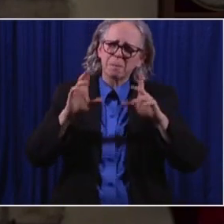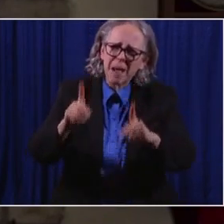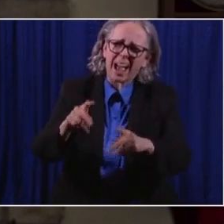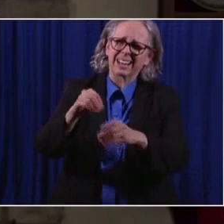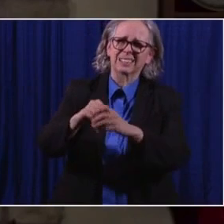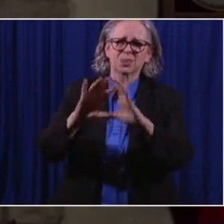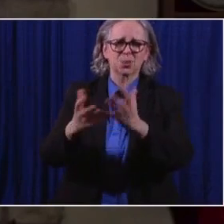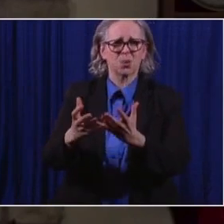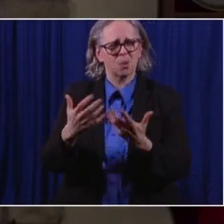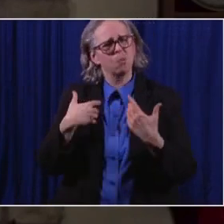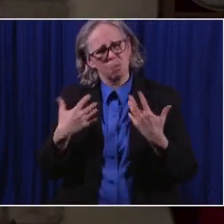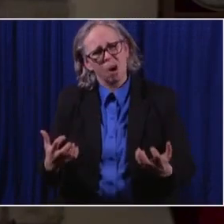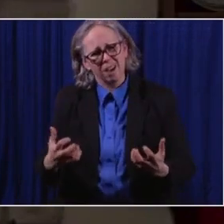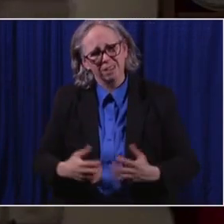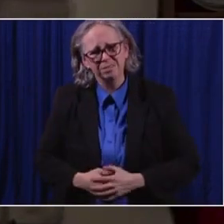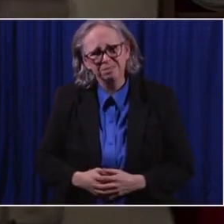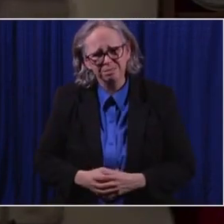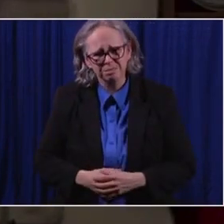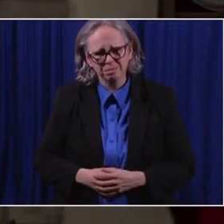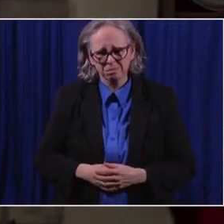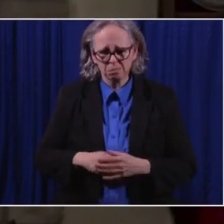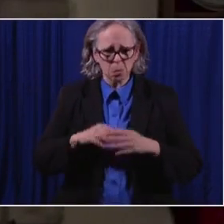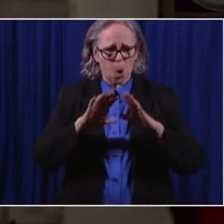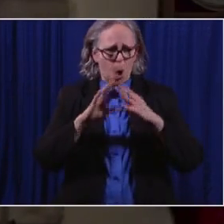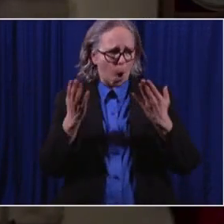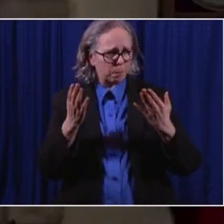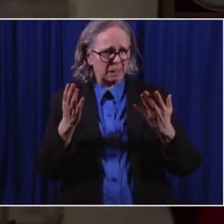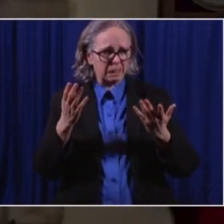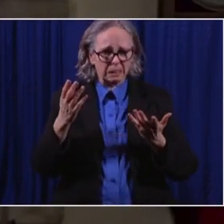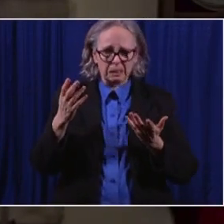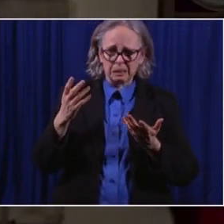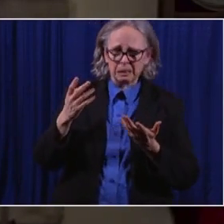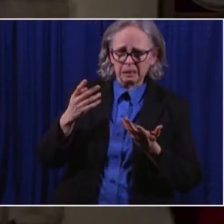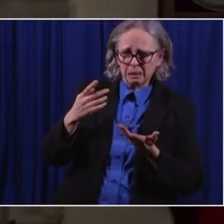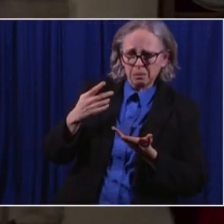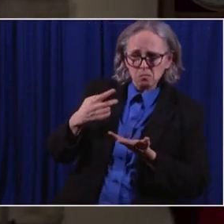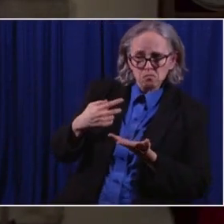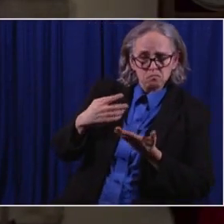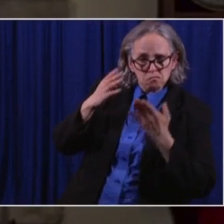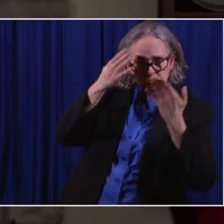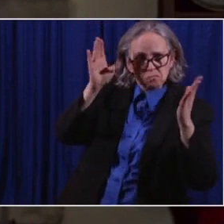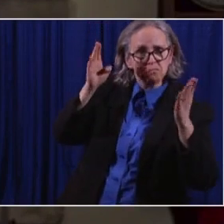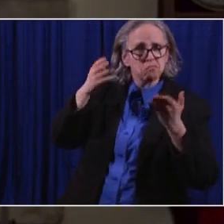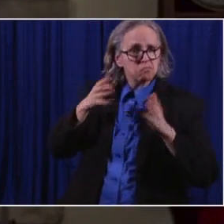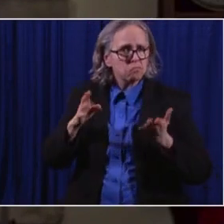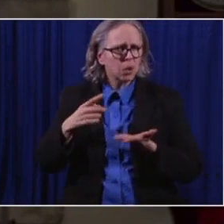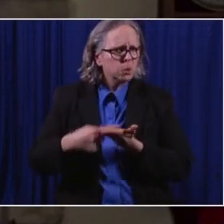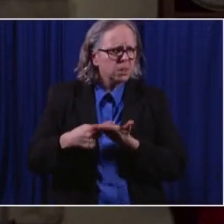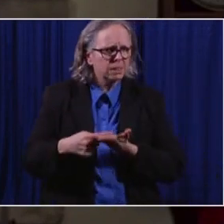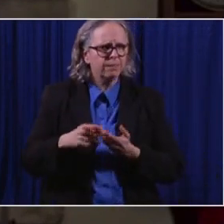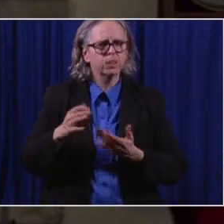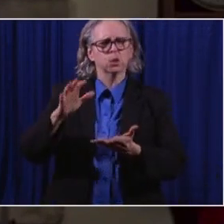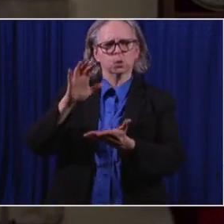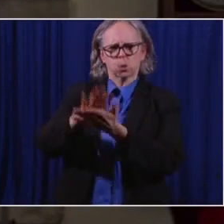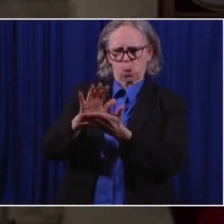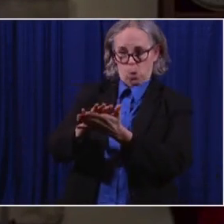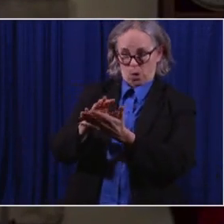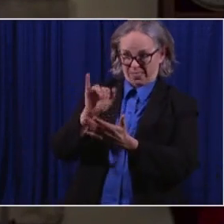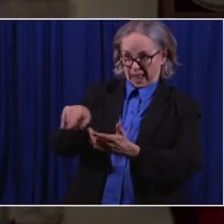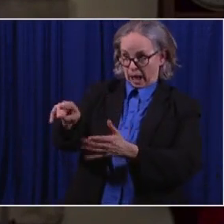but what was in our mind as we looked at this was full-time, getting the kids back. And your second